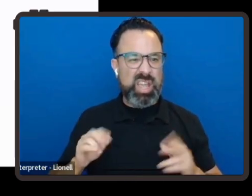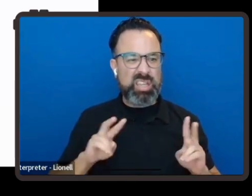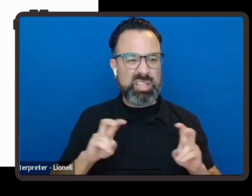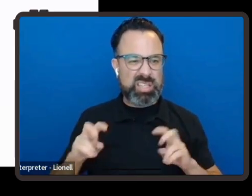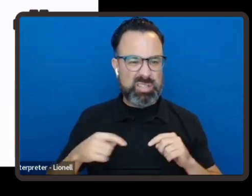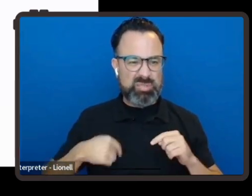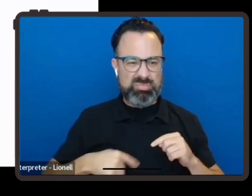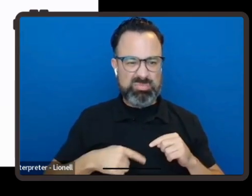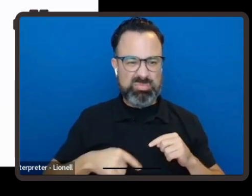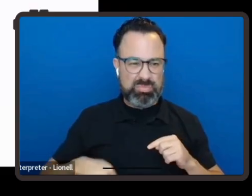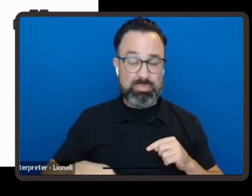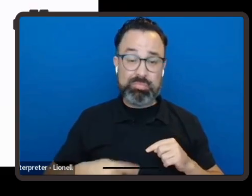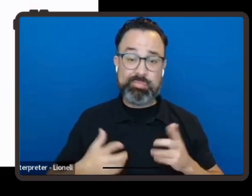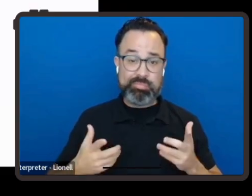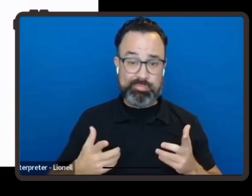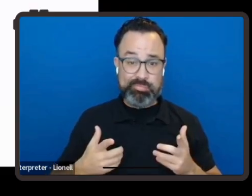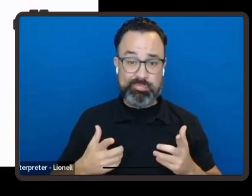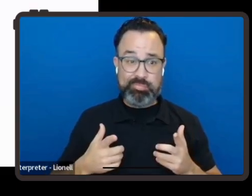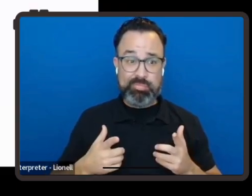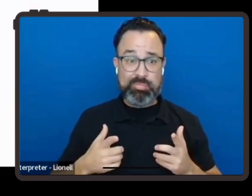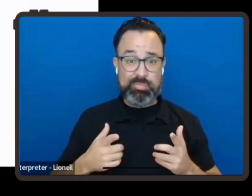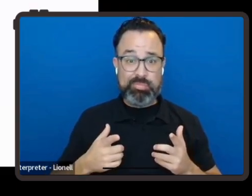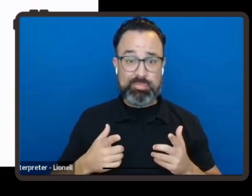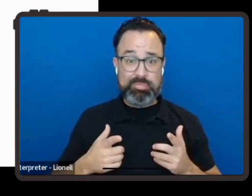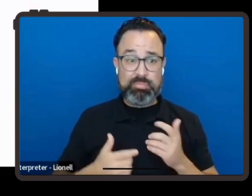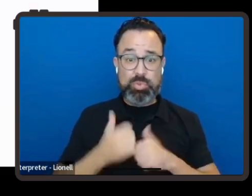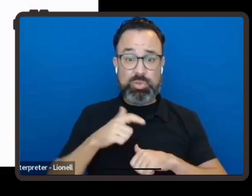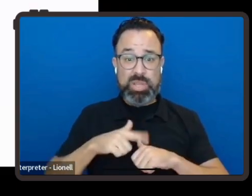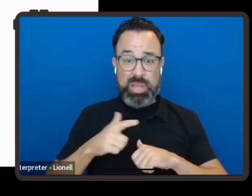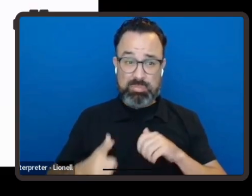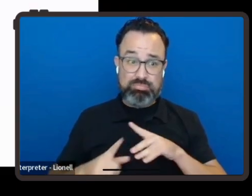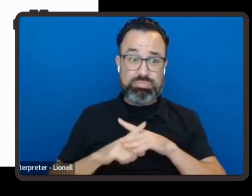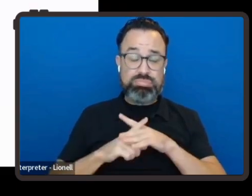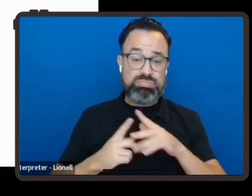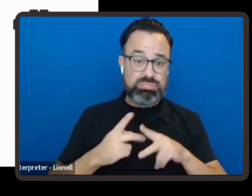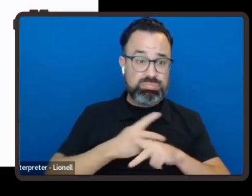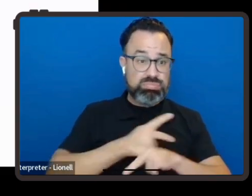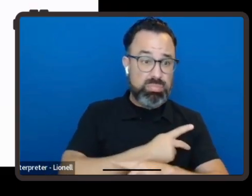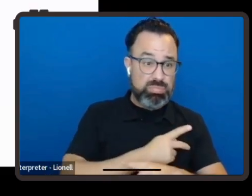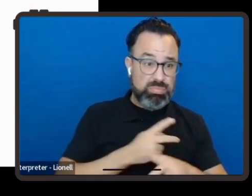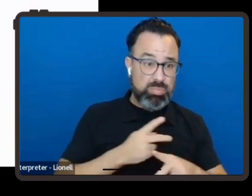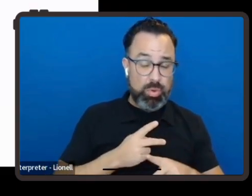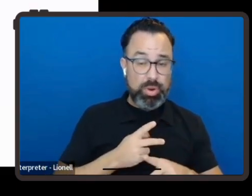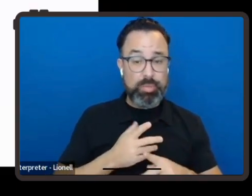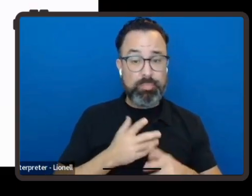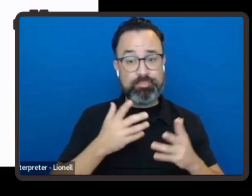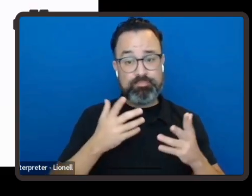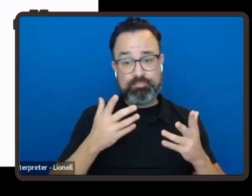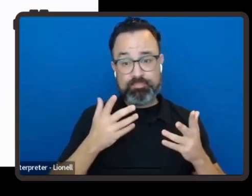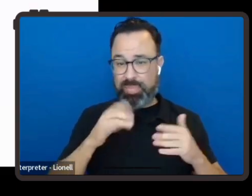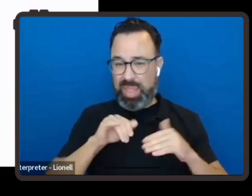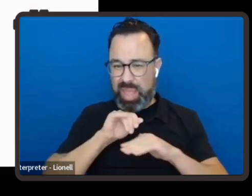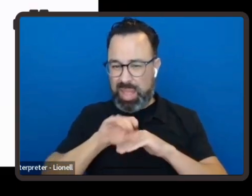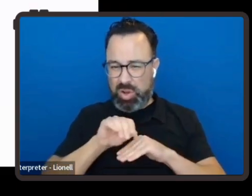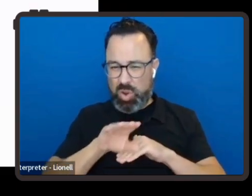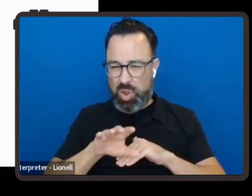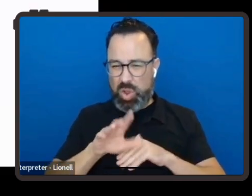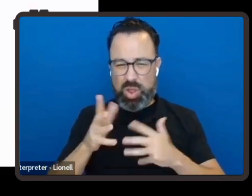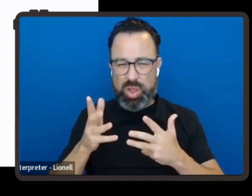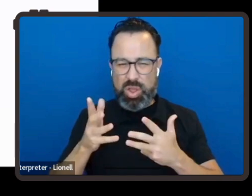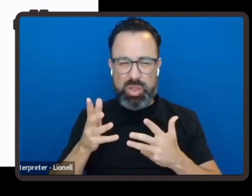be the reason for this? We assume that eating habits play a major role, especially in the